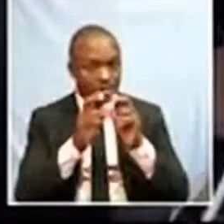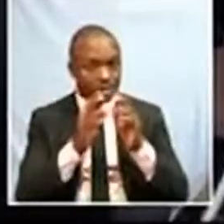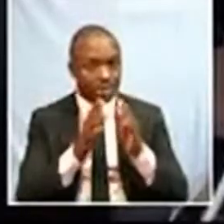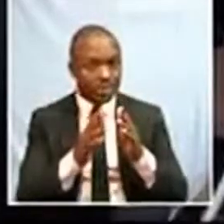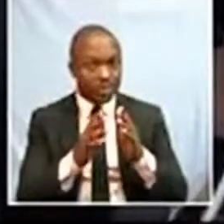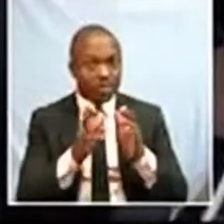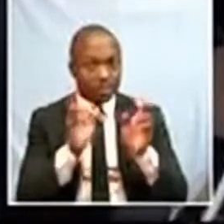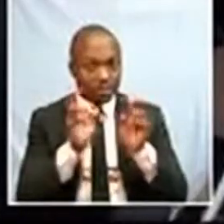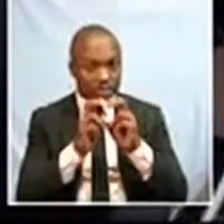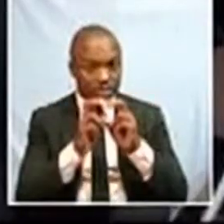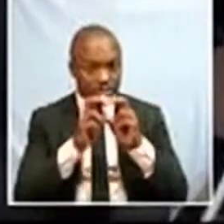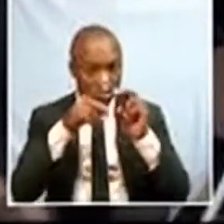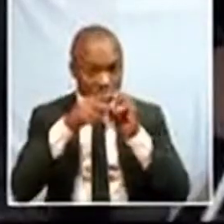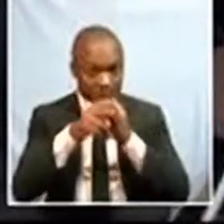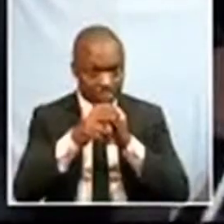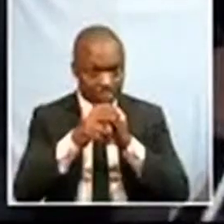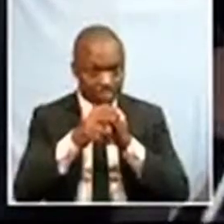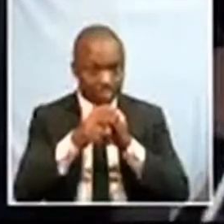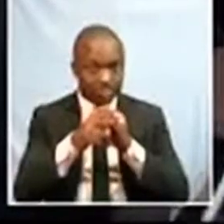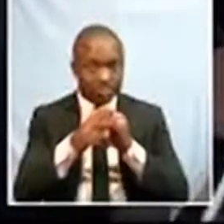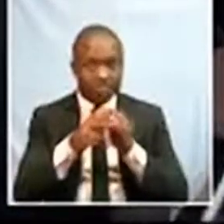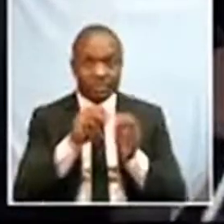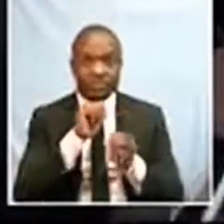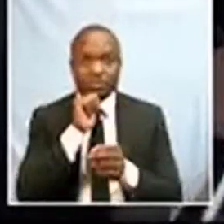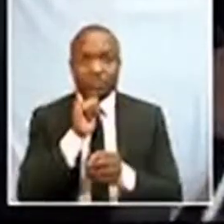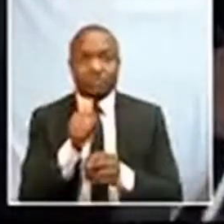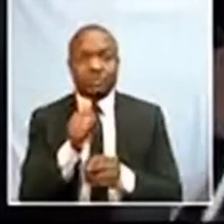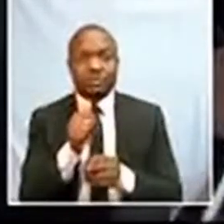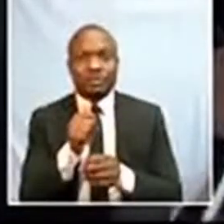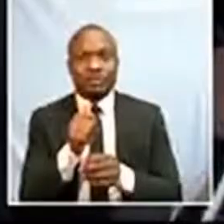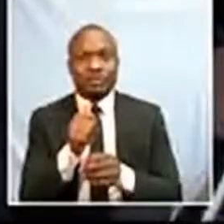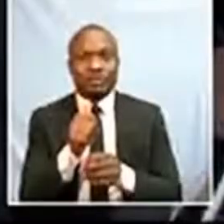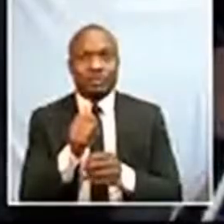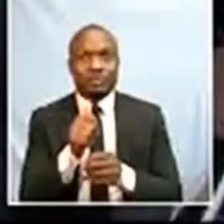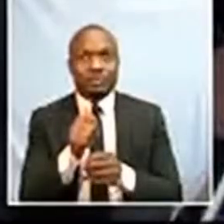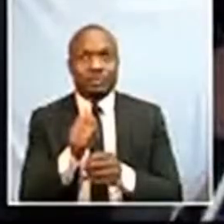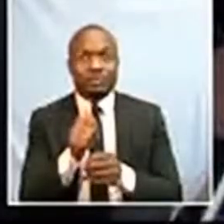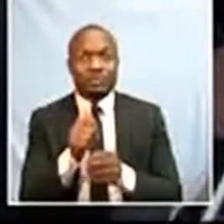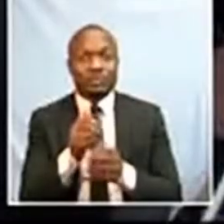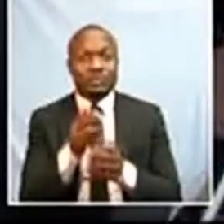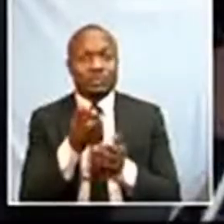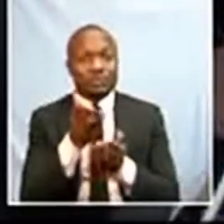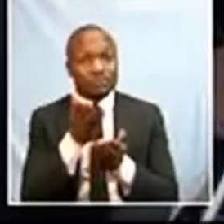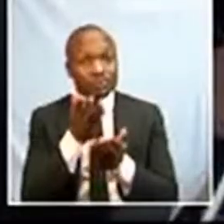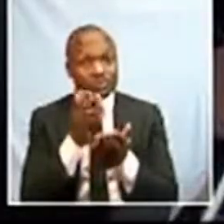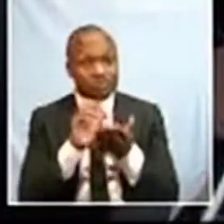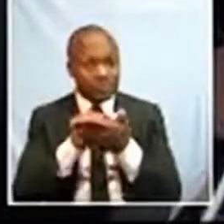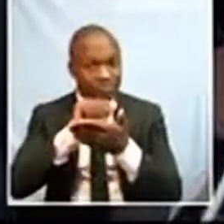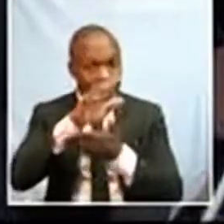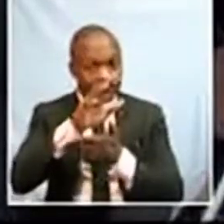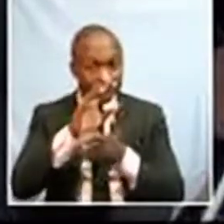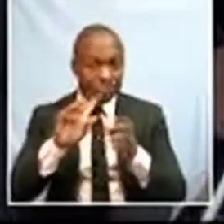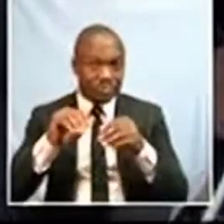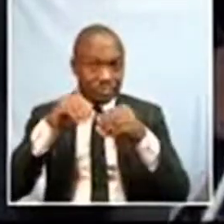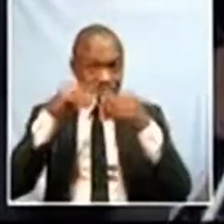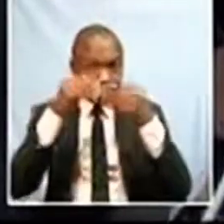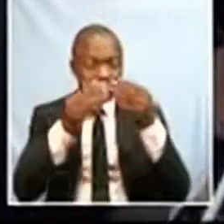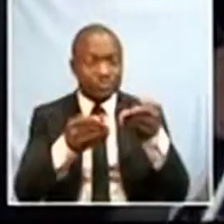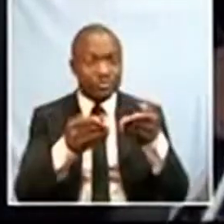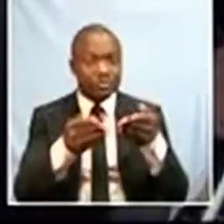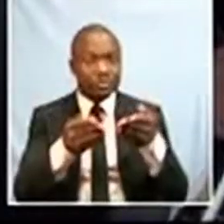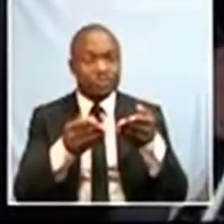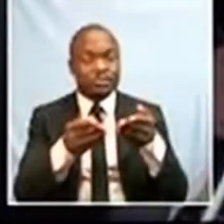the contract was terminated. You never claimed damages. Then advertised and awarded